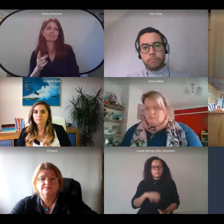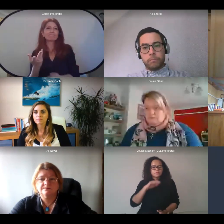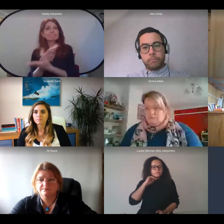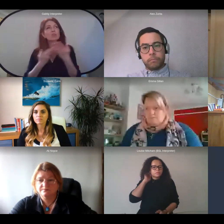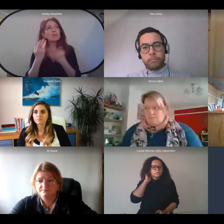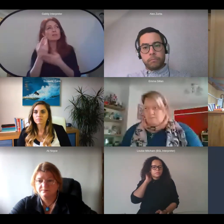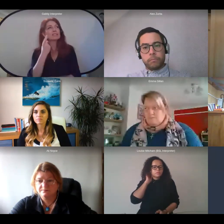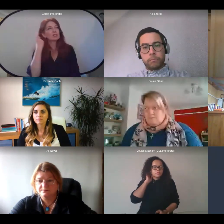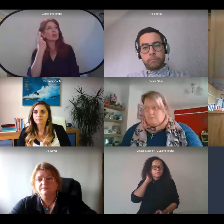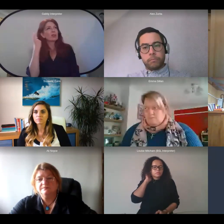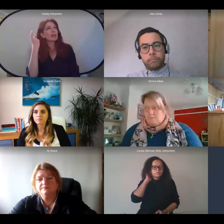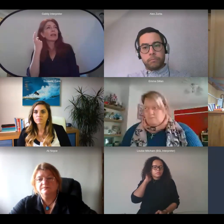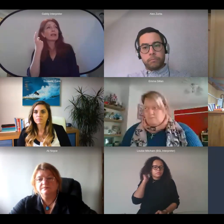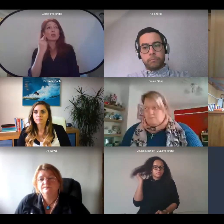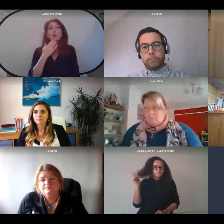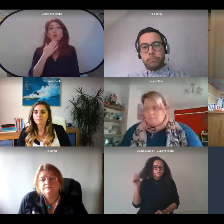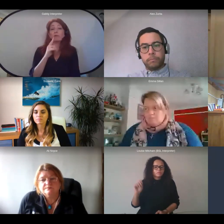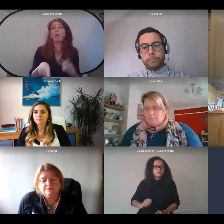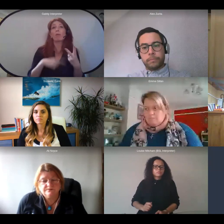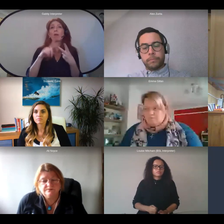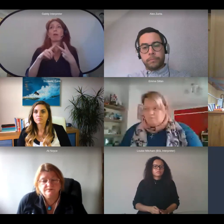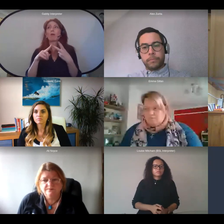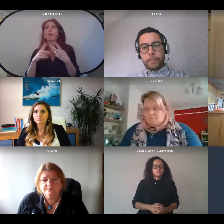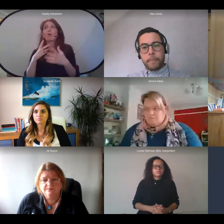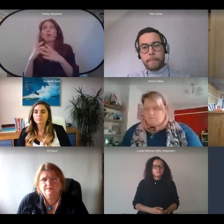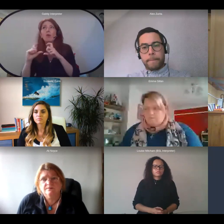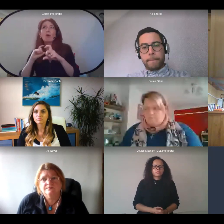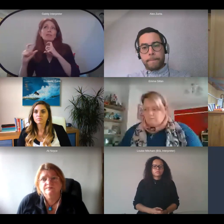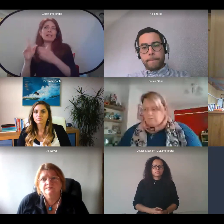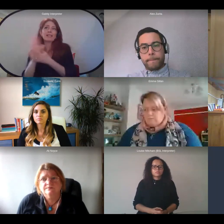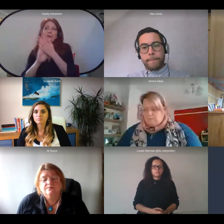any use? And then we had these conversations about, okay, that's